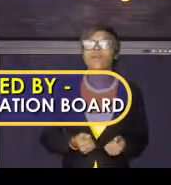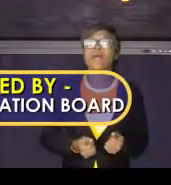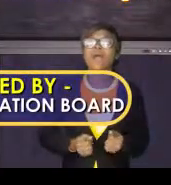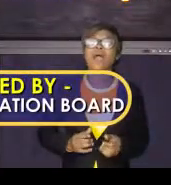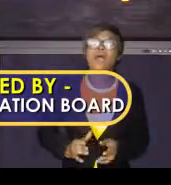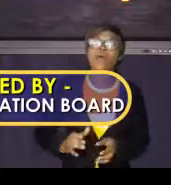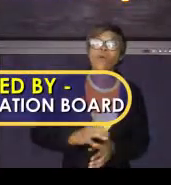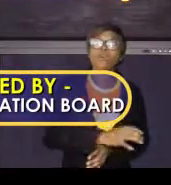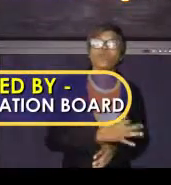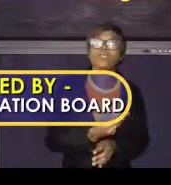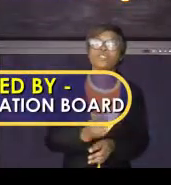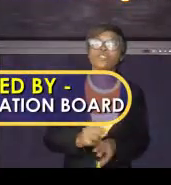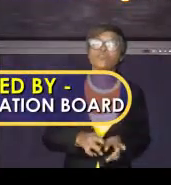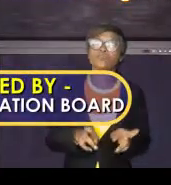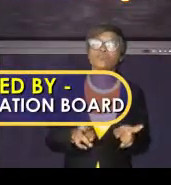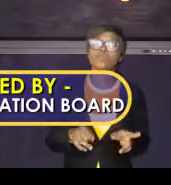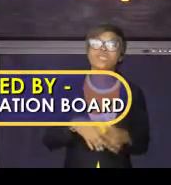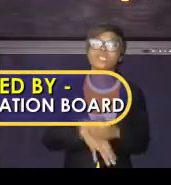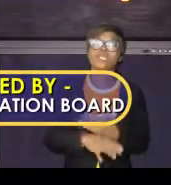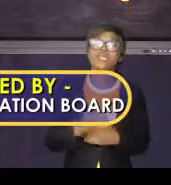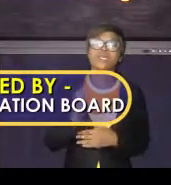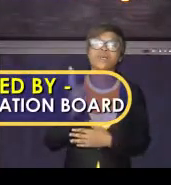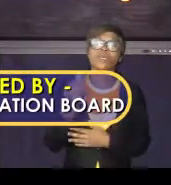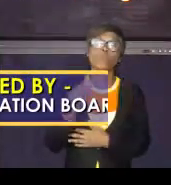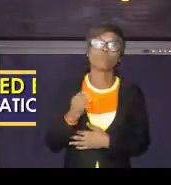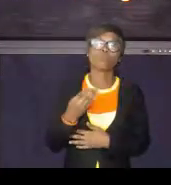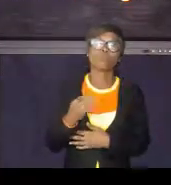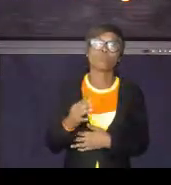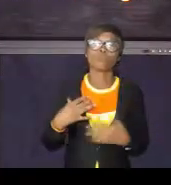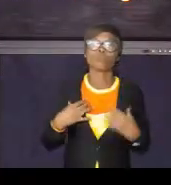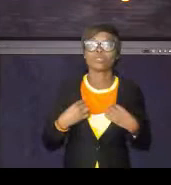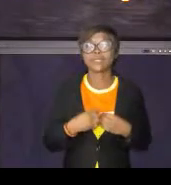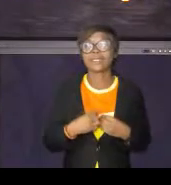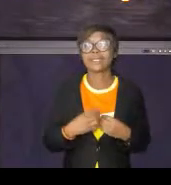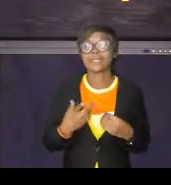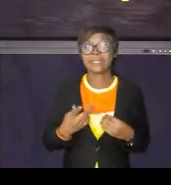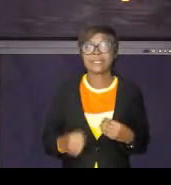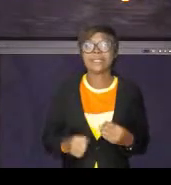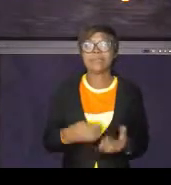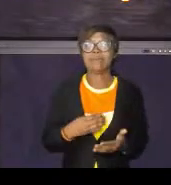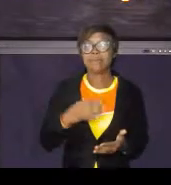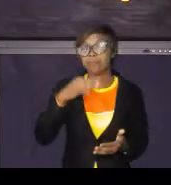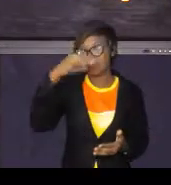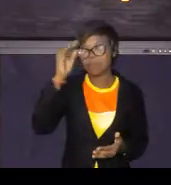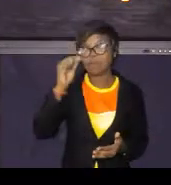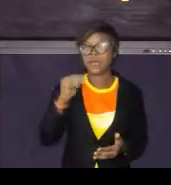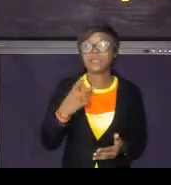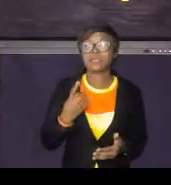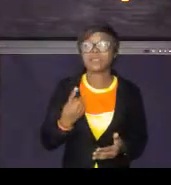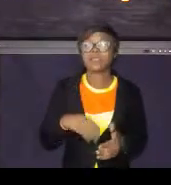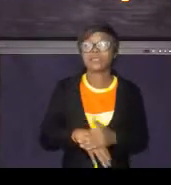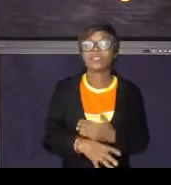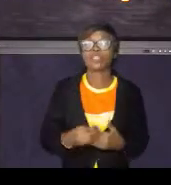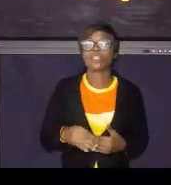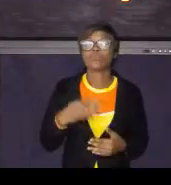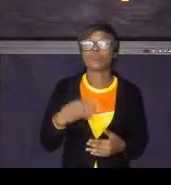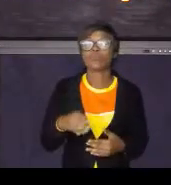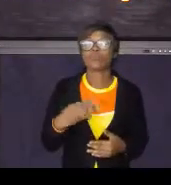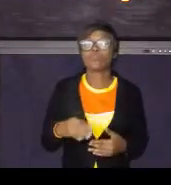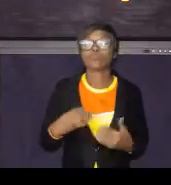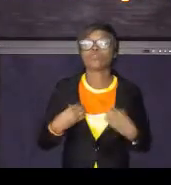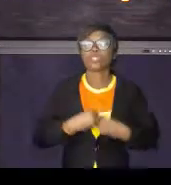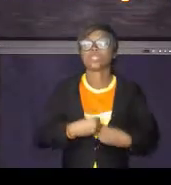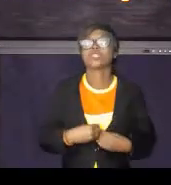across the road. Number 4, in blue shirt. The man in blue shirt stole the